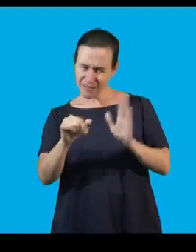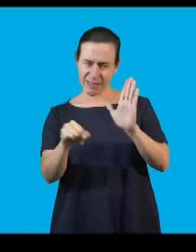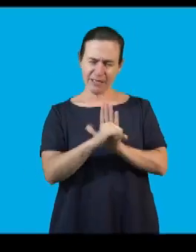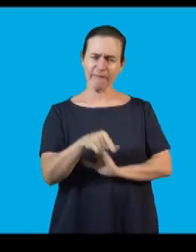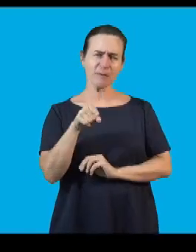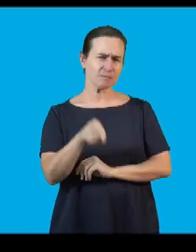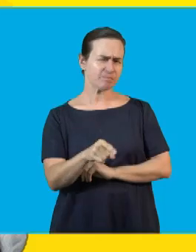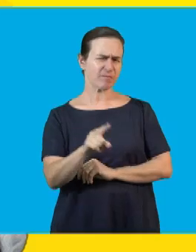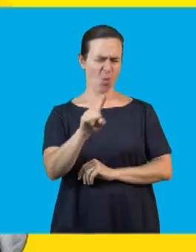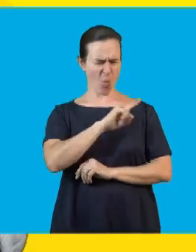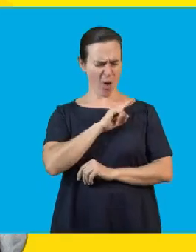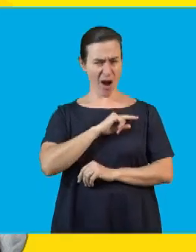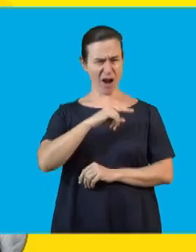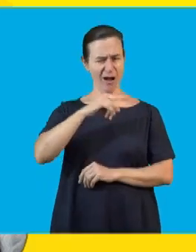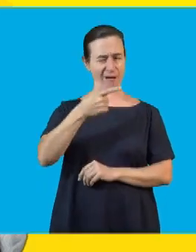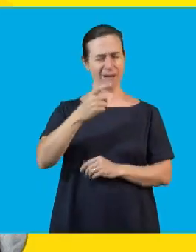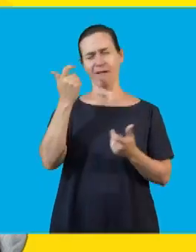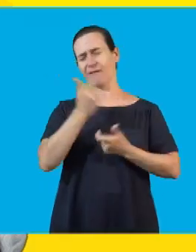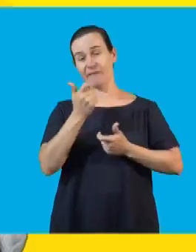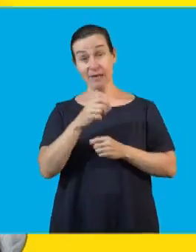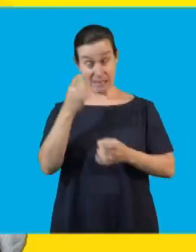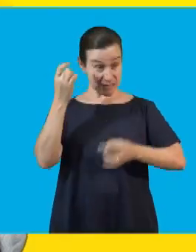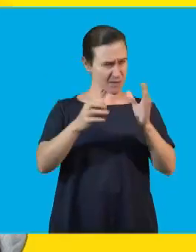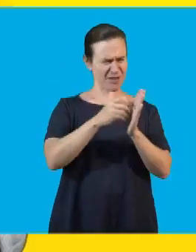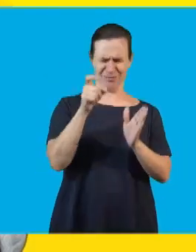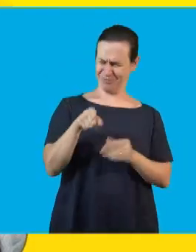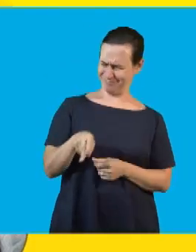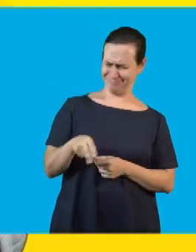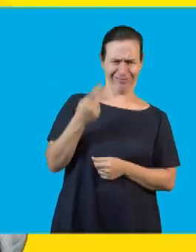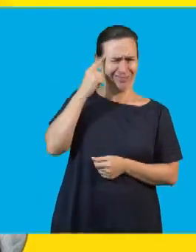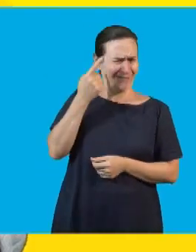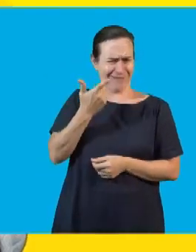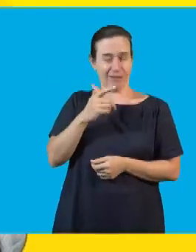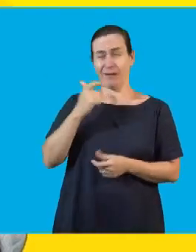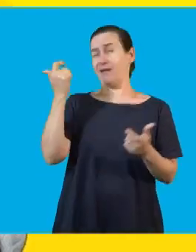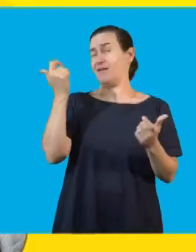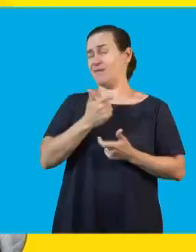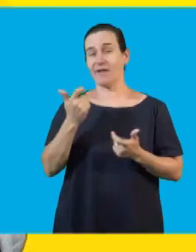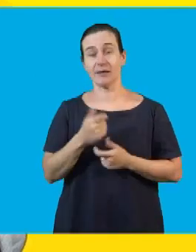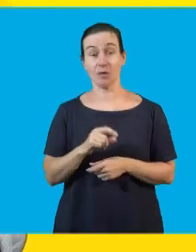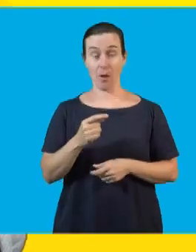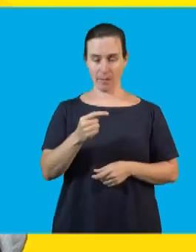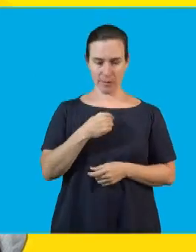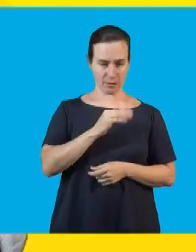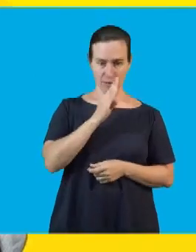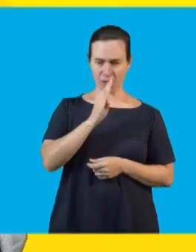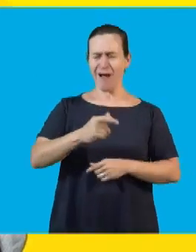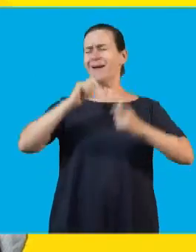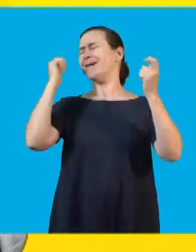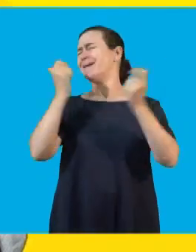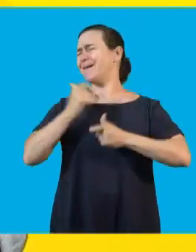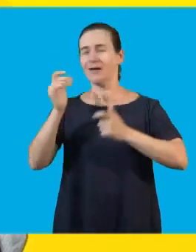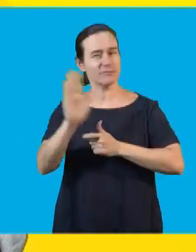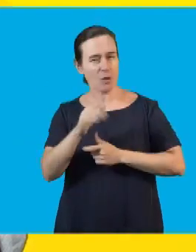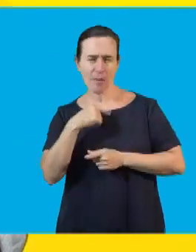humor. So many times learners are saying, but we can't find the humor. I'm reiterating, it is not ha-ha funny. It's going to